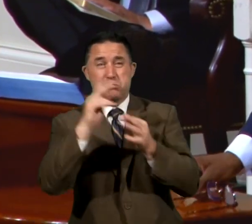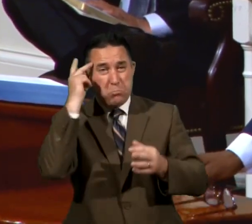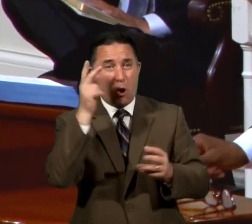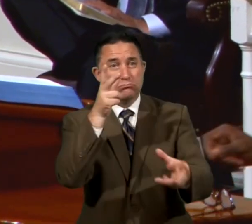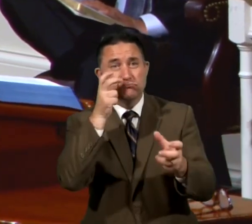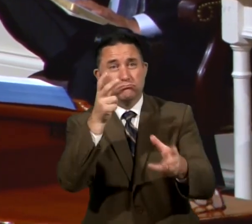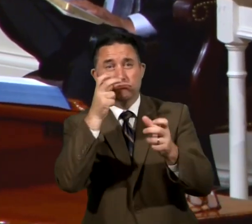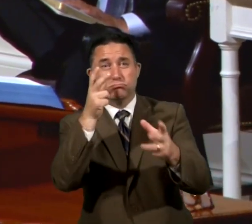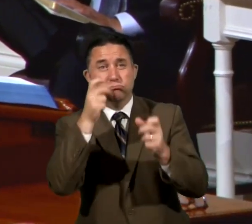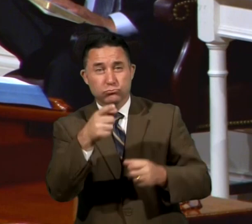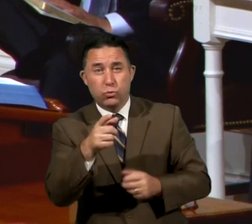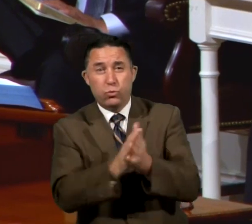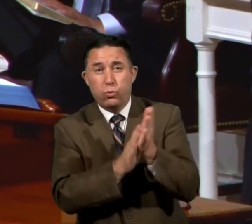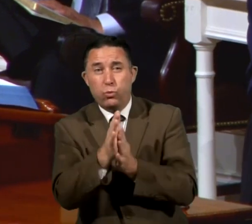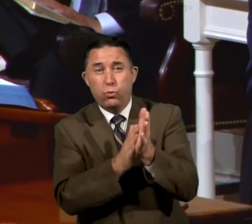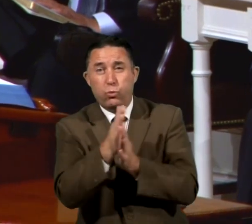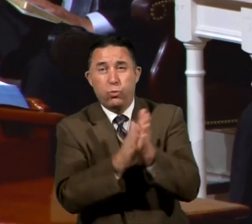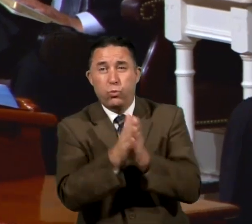we're listening.